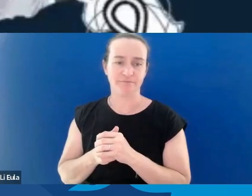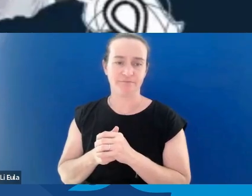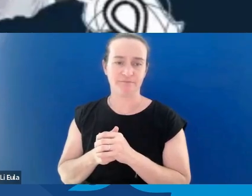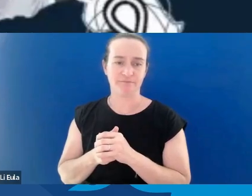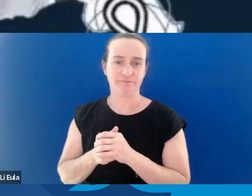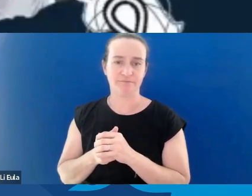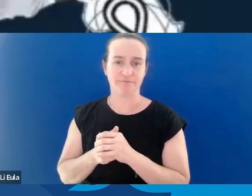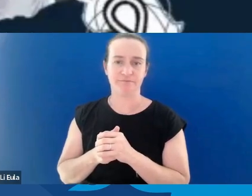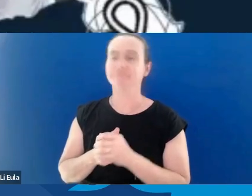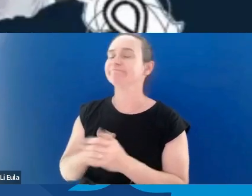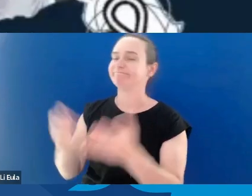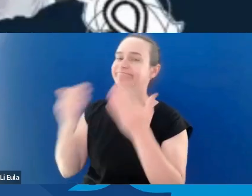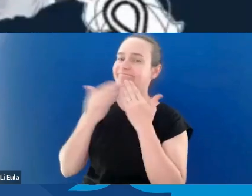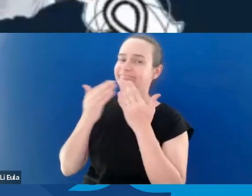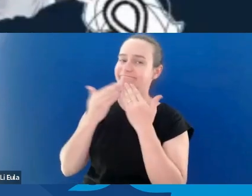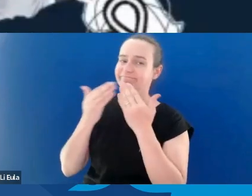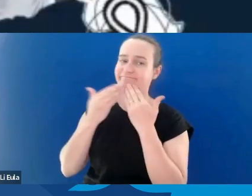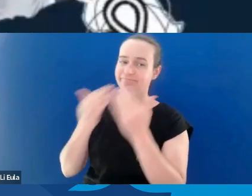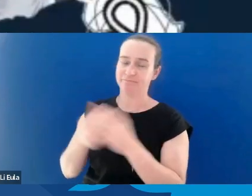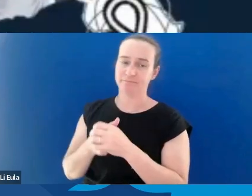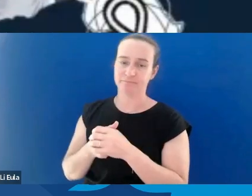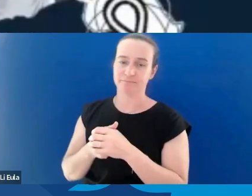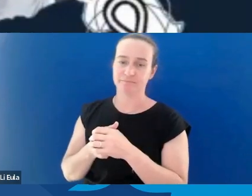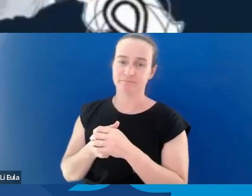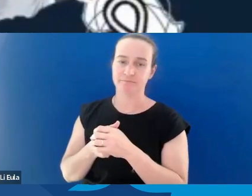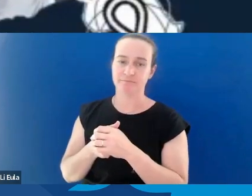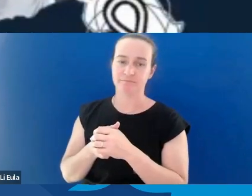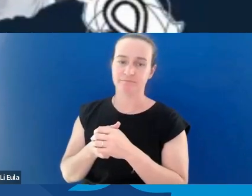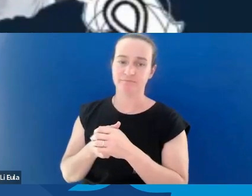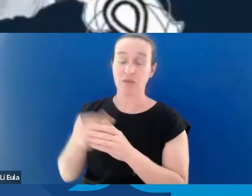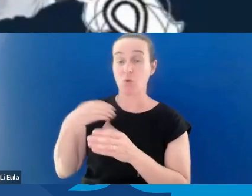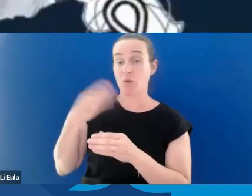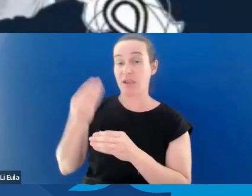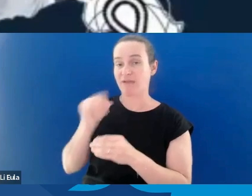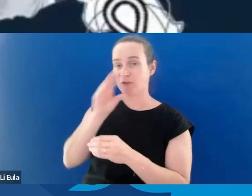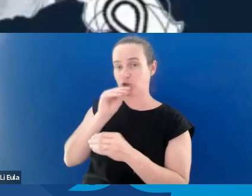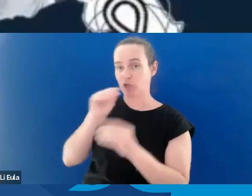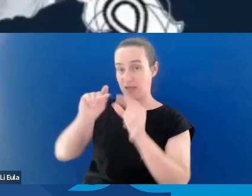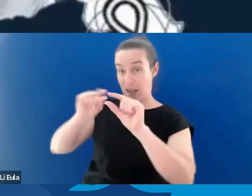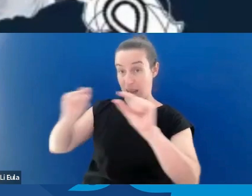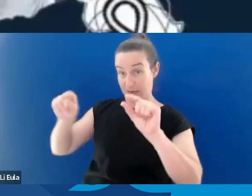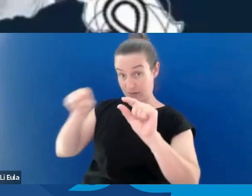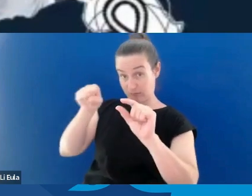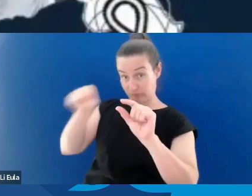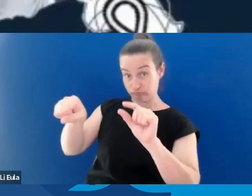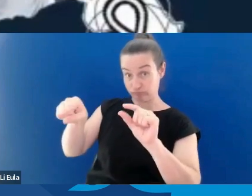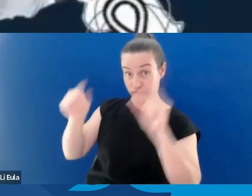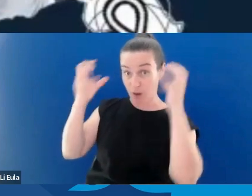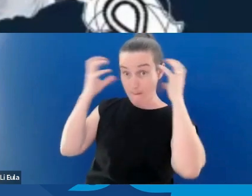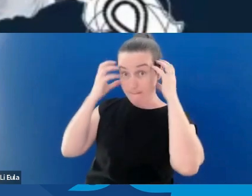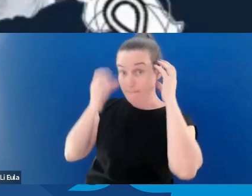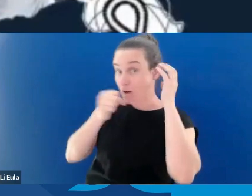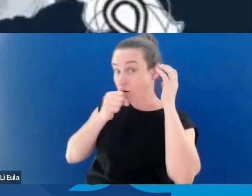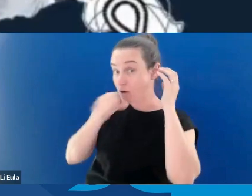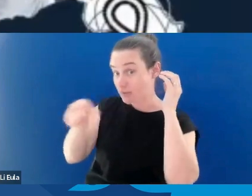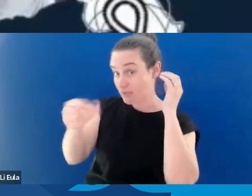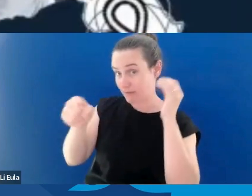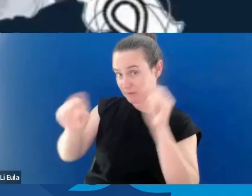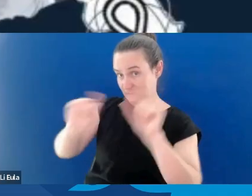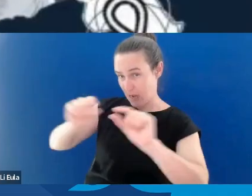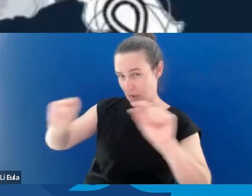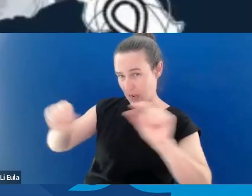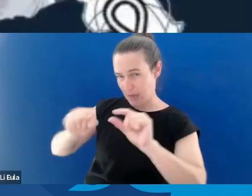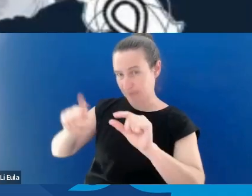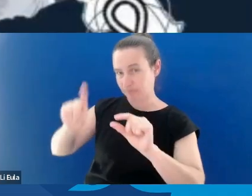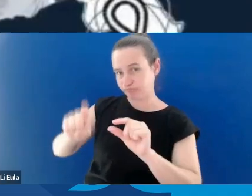Thanks so much. And as we have the chat link to the podcast, Say It Anyway, really proud of